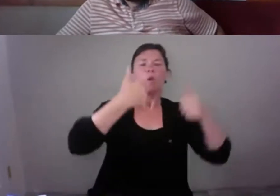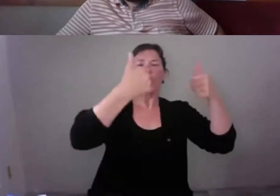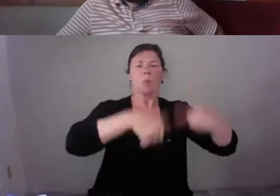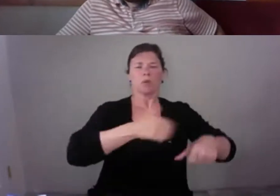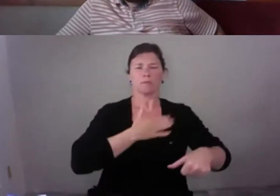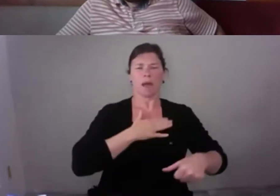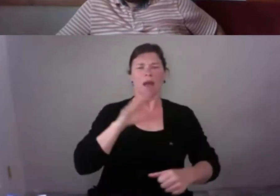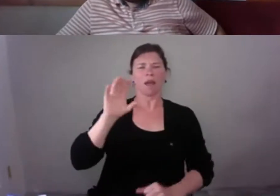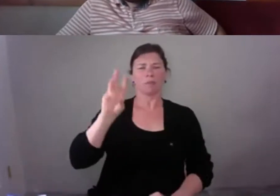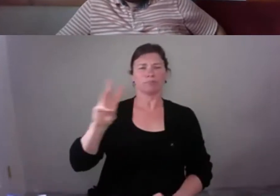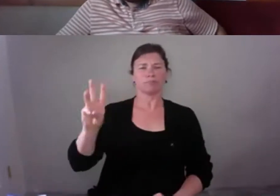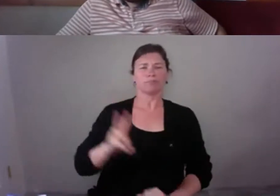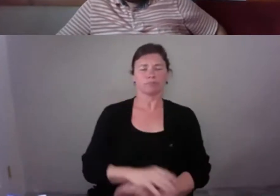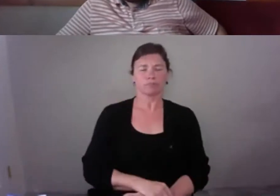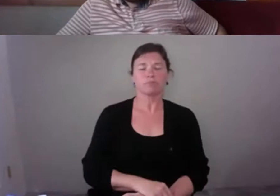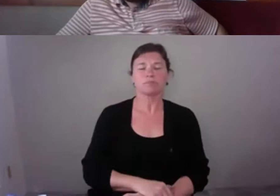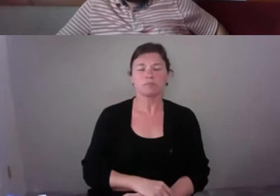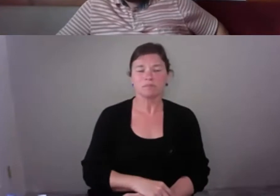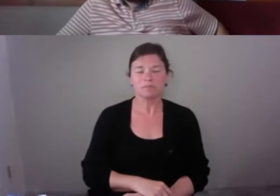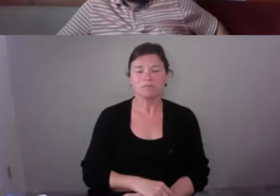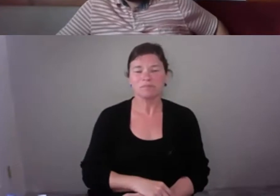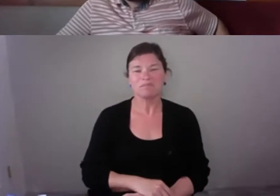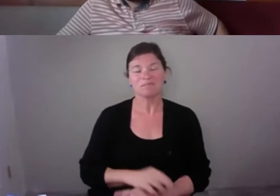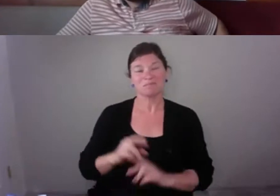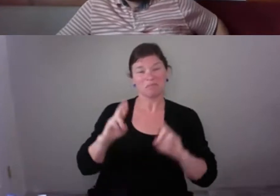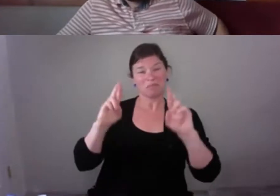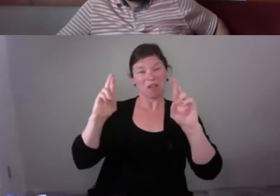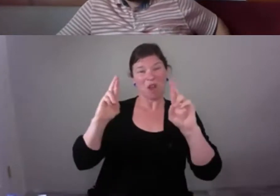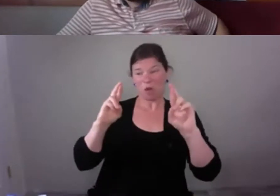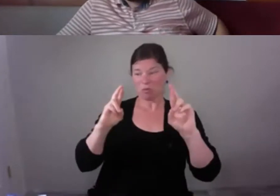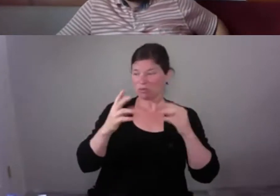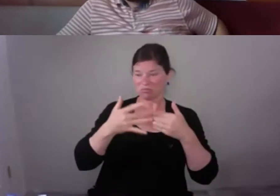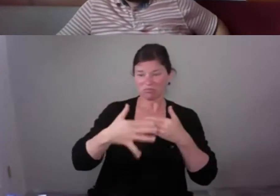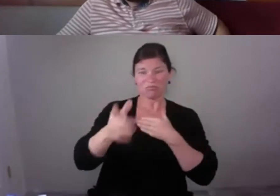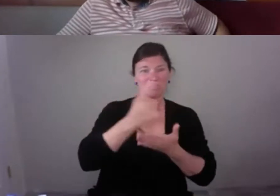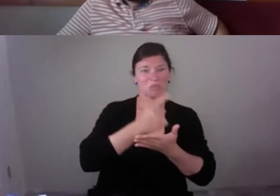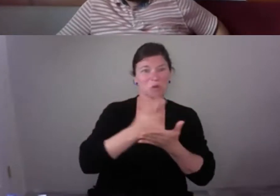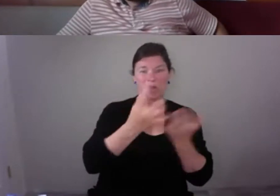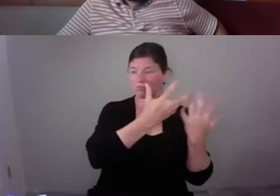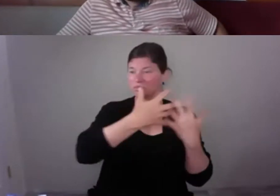hope I hope the rest of the week goes well, and